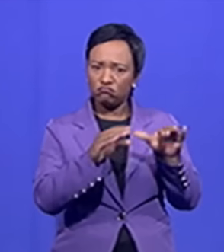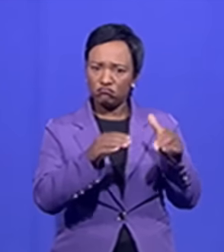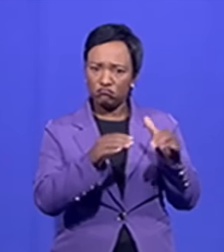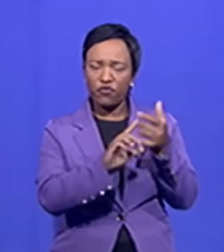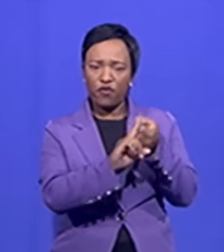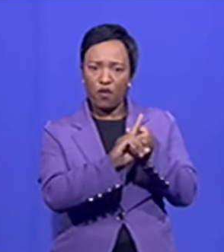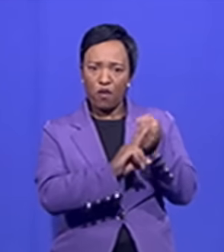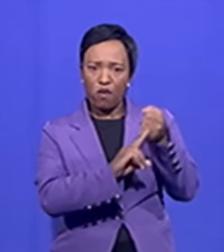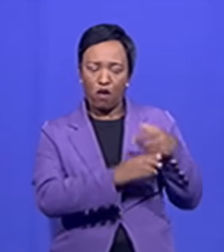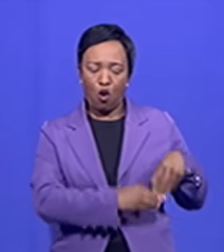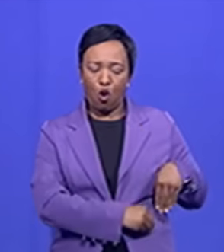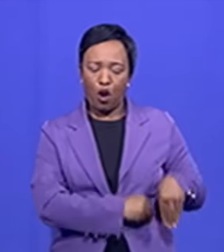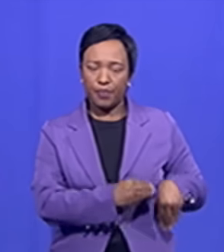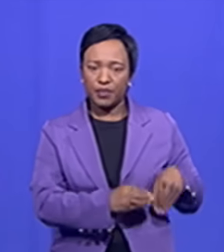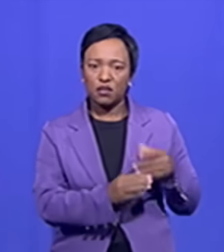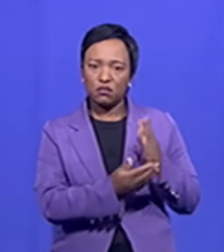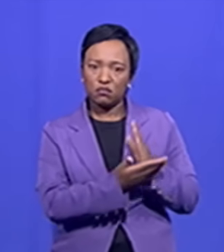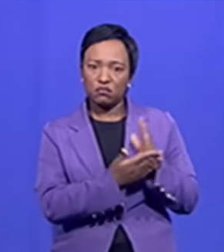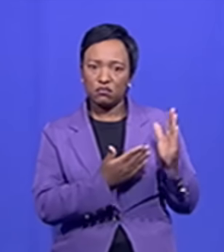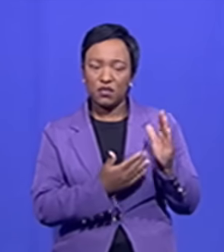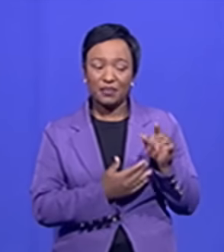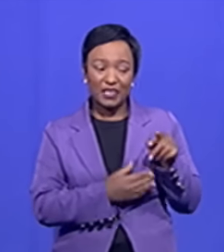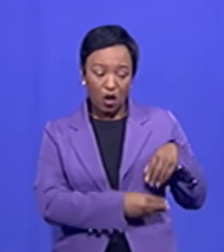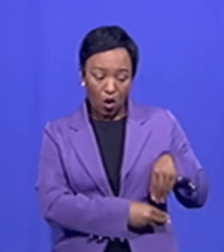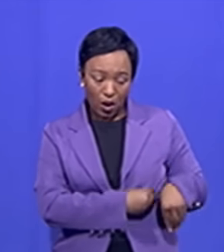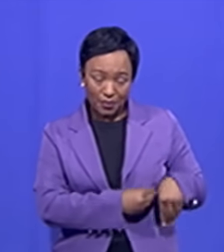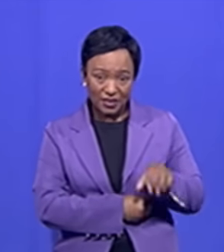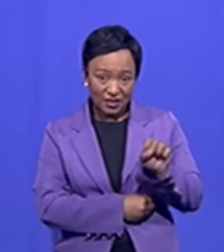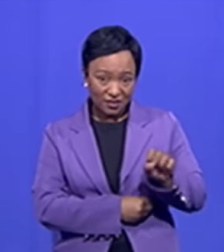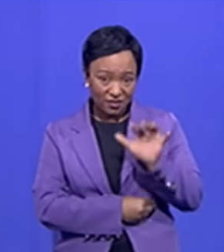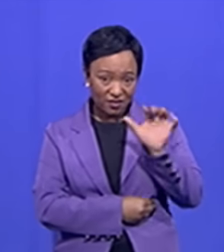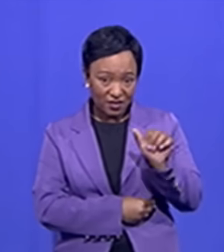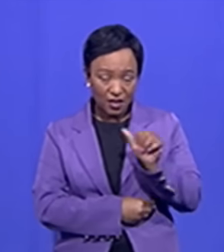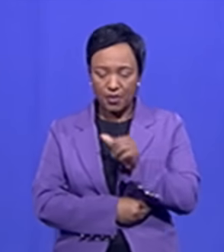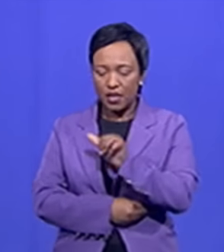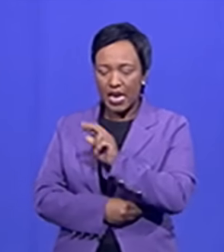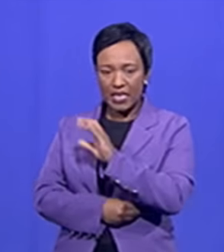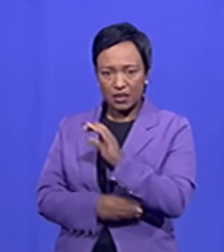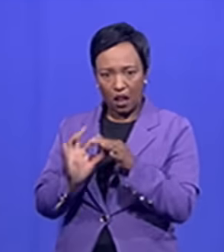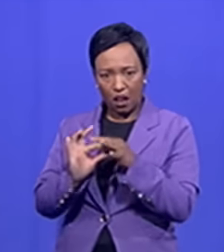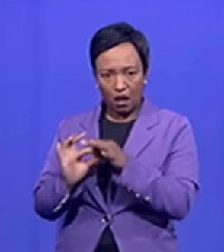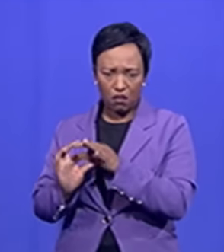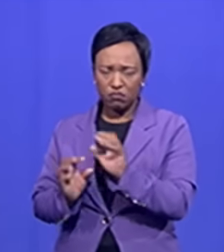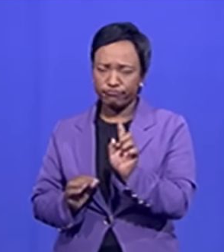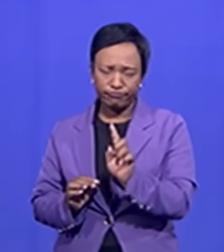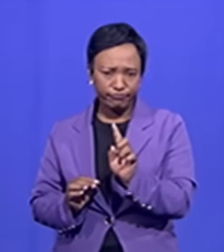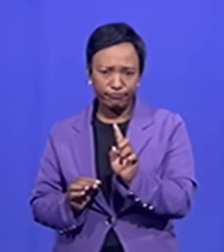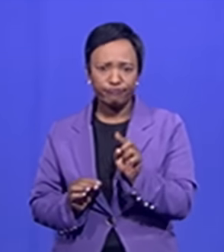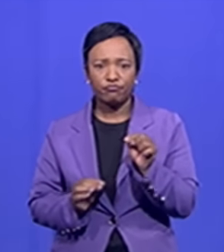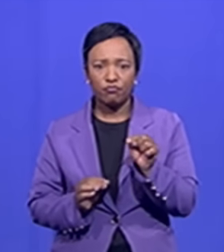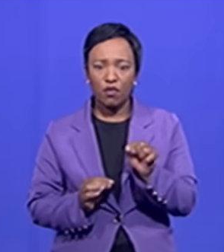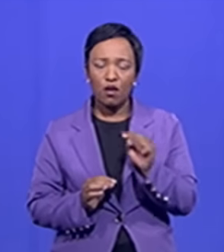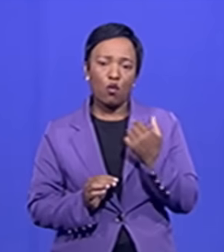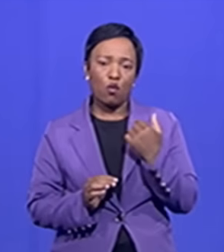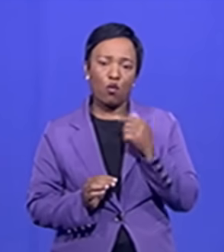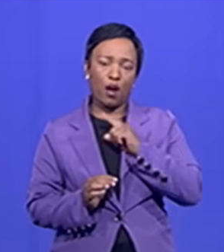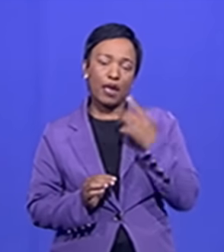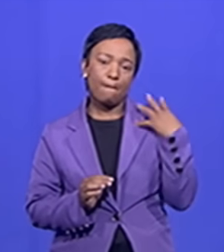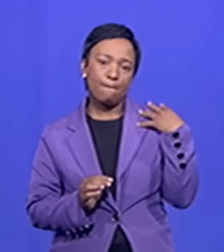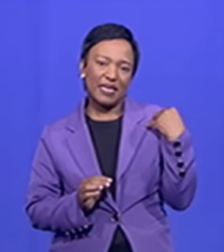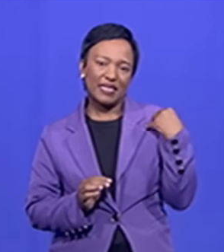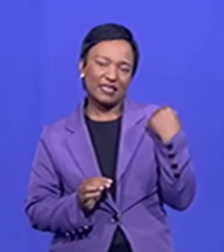ba Afrika Borwa ha bo a lokela ho tadingwa e le bobodu ba ANC. Sena se tla ka morao wa letona la mehleng la dikgwebo tsa setjhaba Ngaka